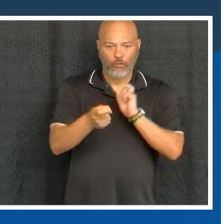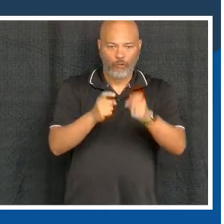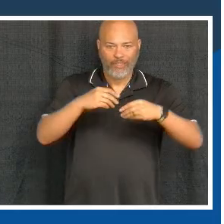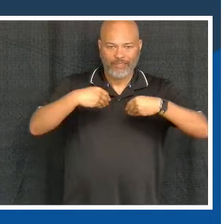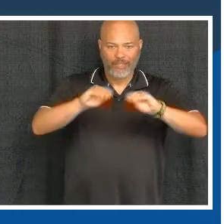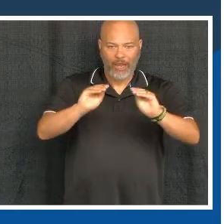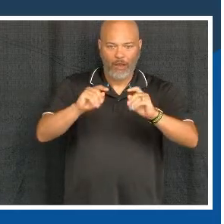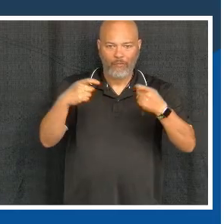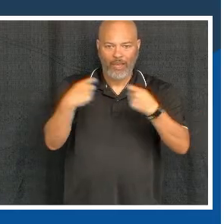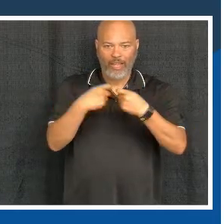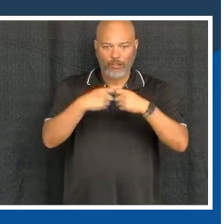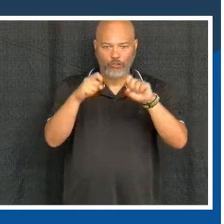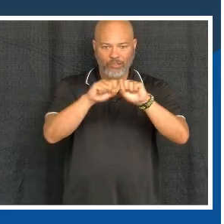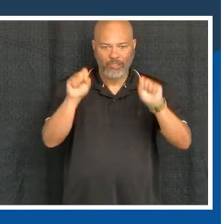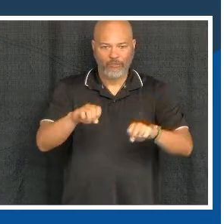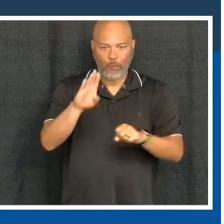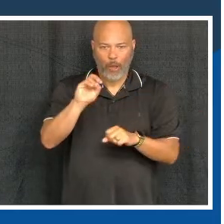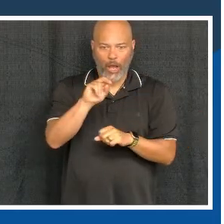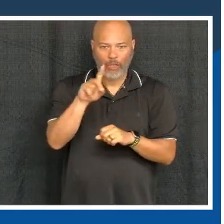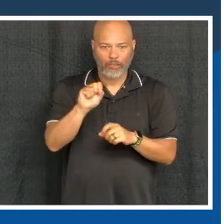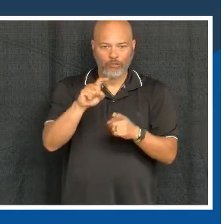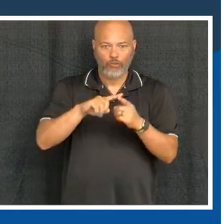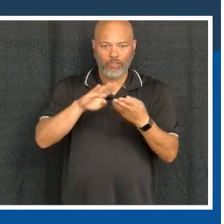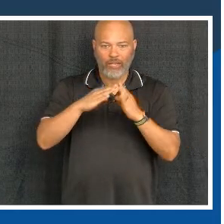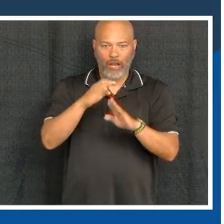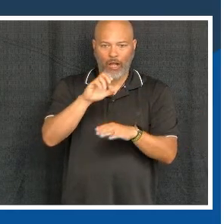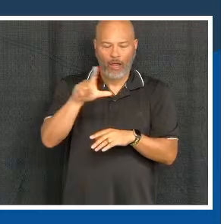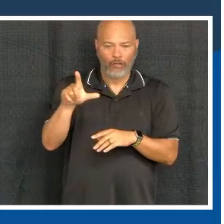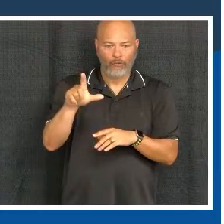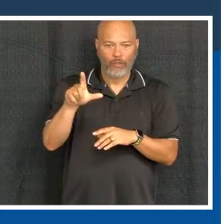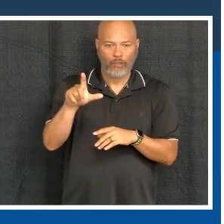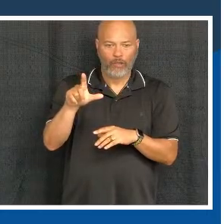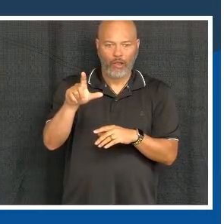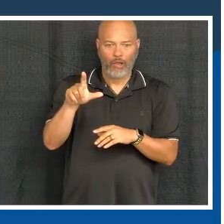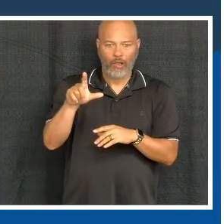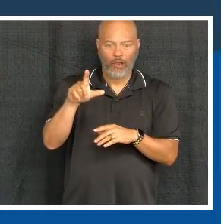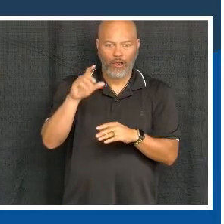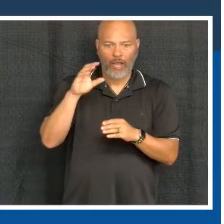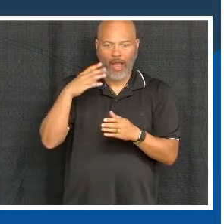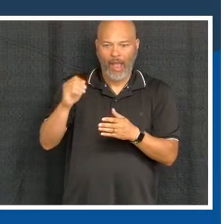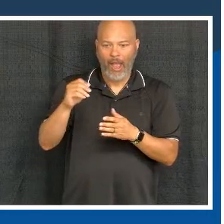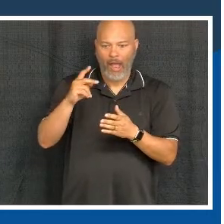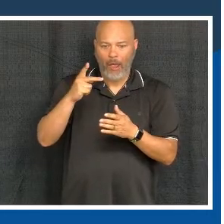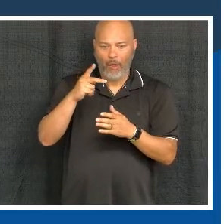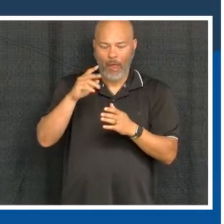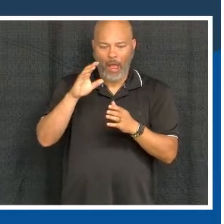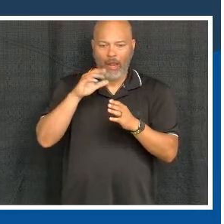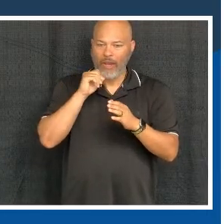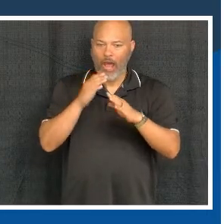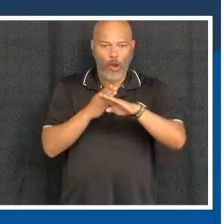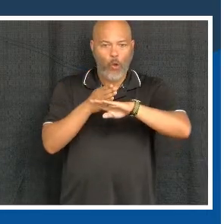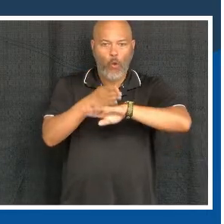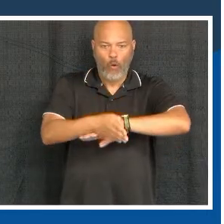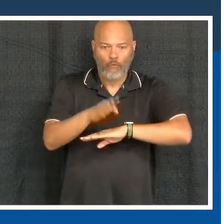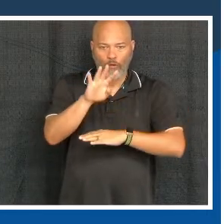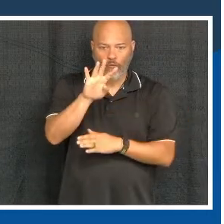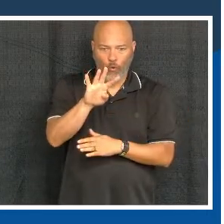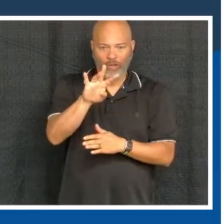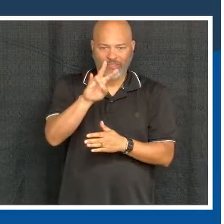of electric system revenue bonds of the City of Clarksville, Tennessee, in the aggregate principal amount not to exceed